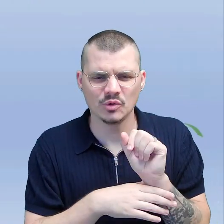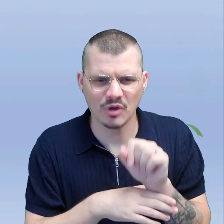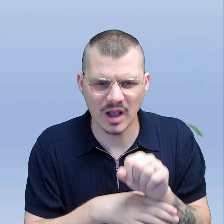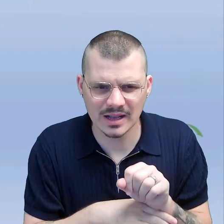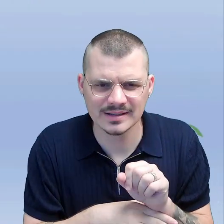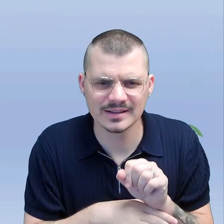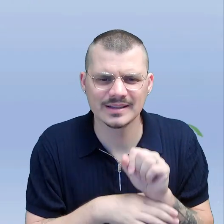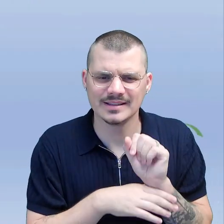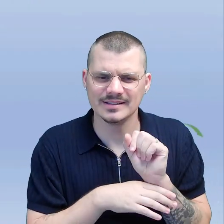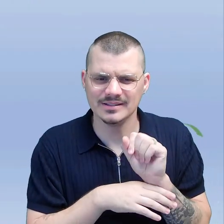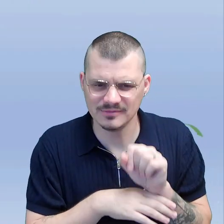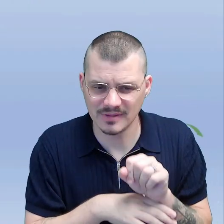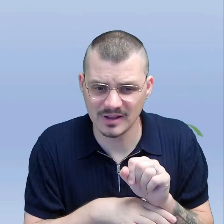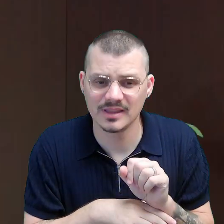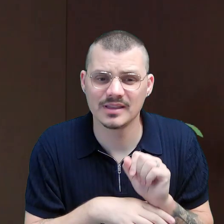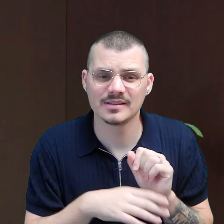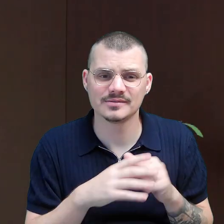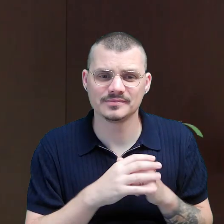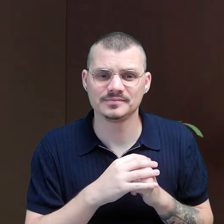Rocking.